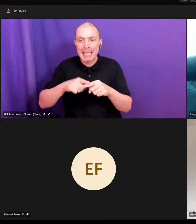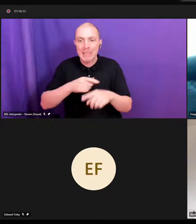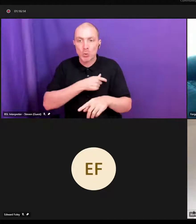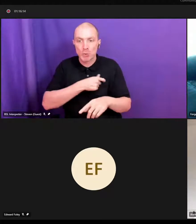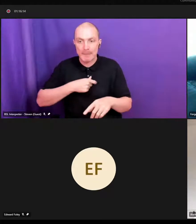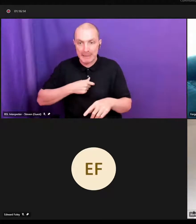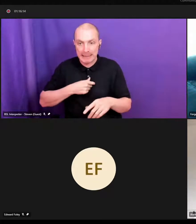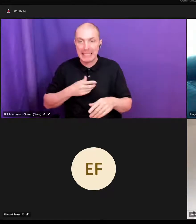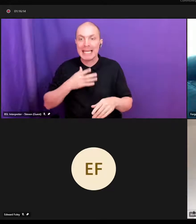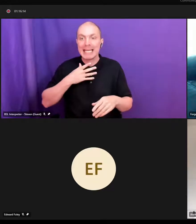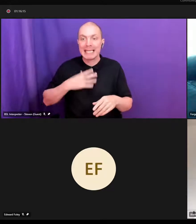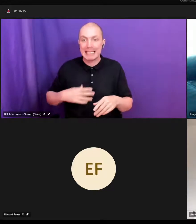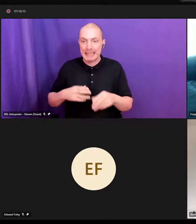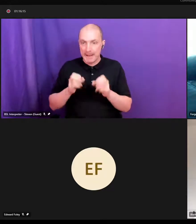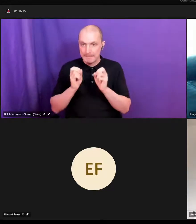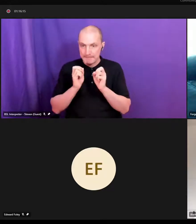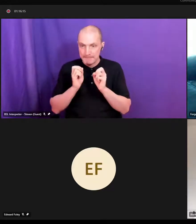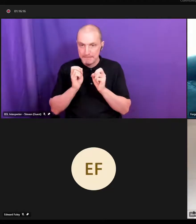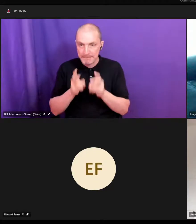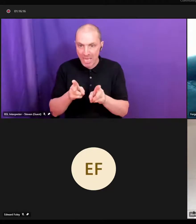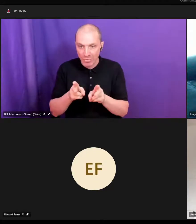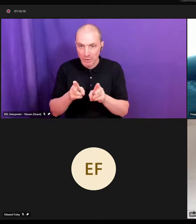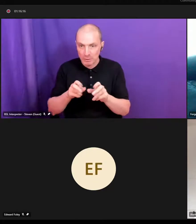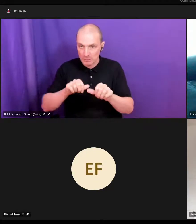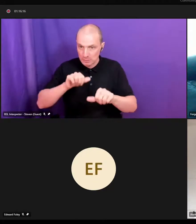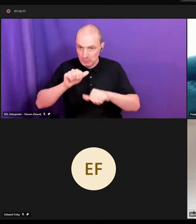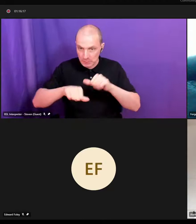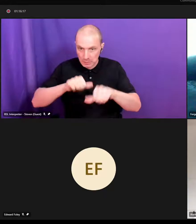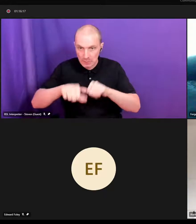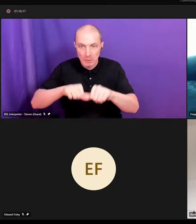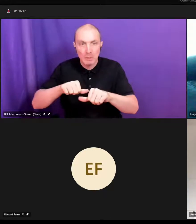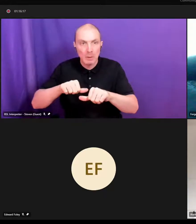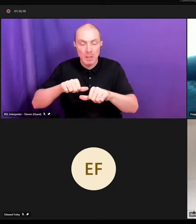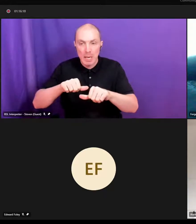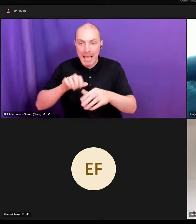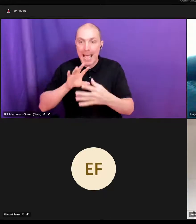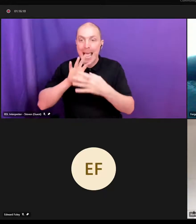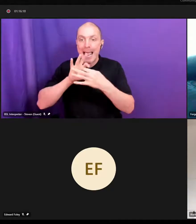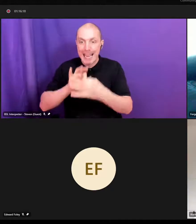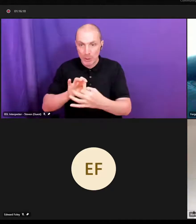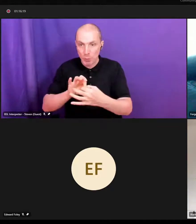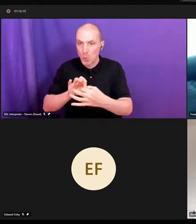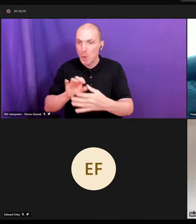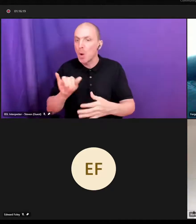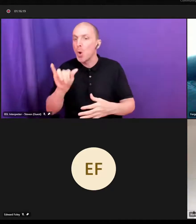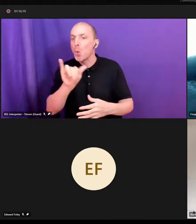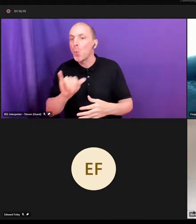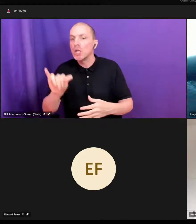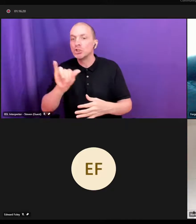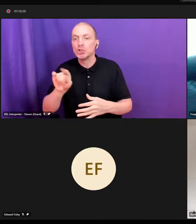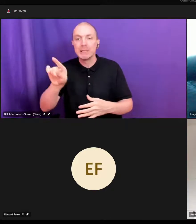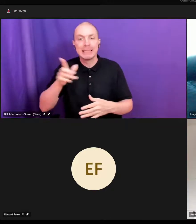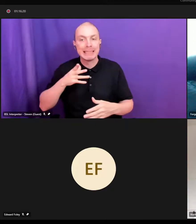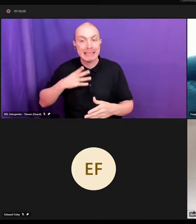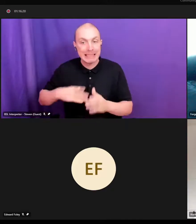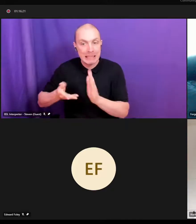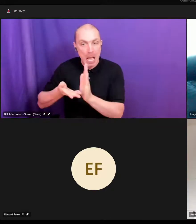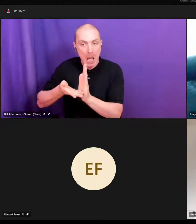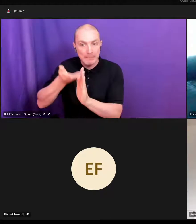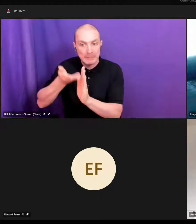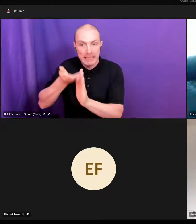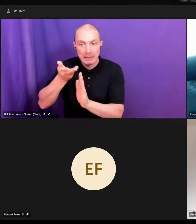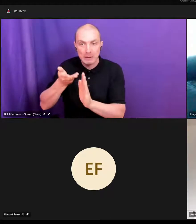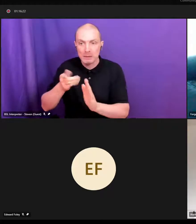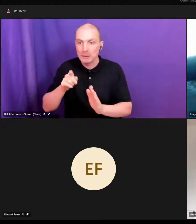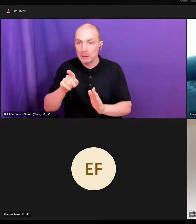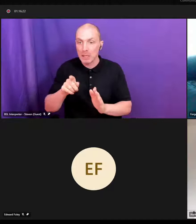methodology, but that has to be based on our understanding of which play area needs to be upgraded and to what level.